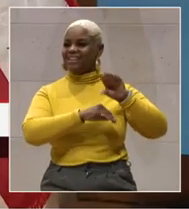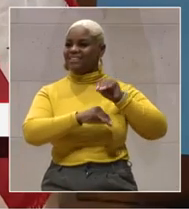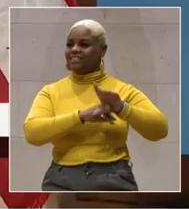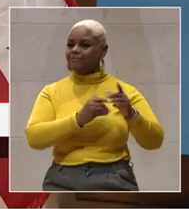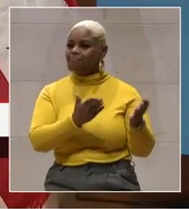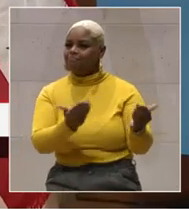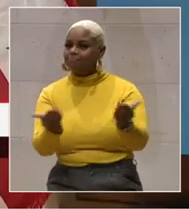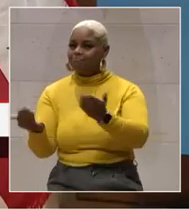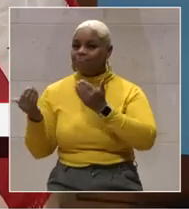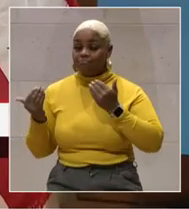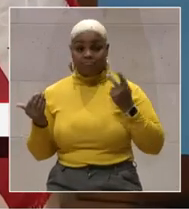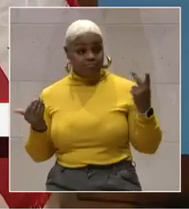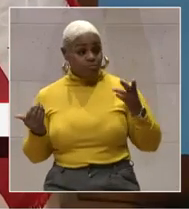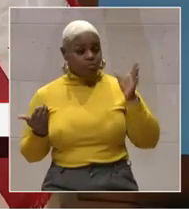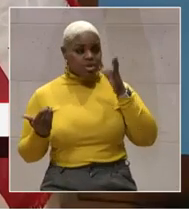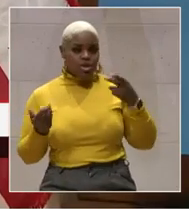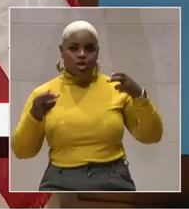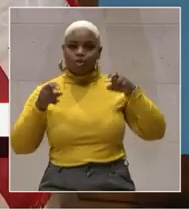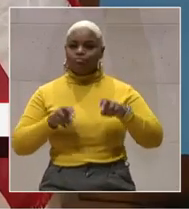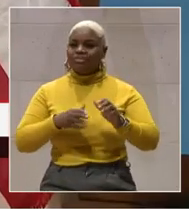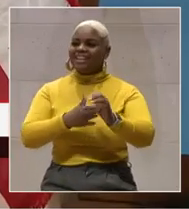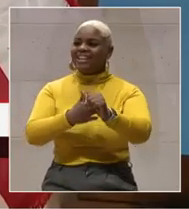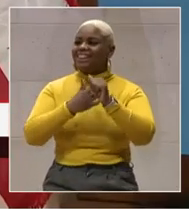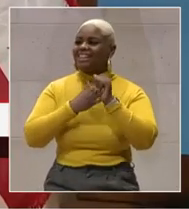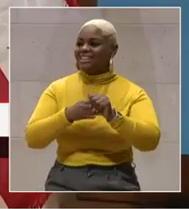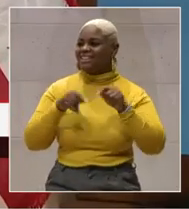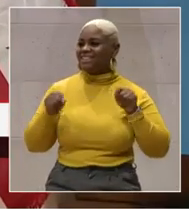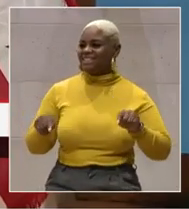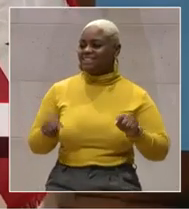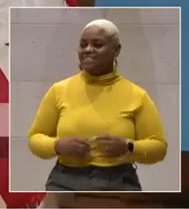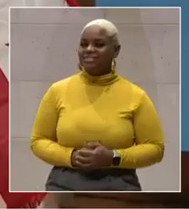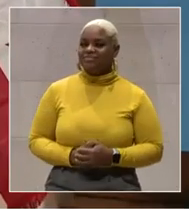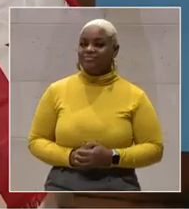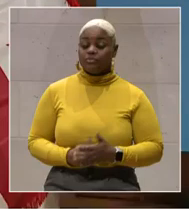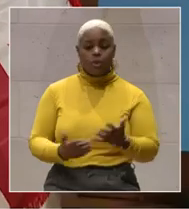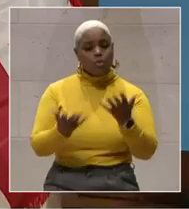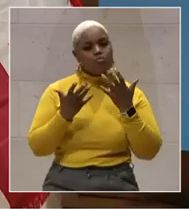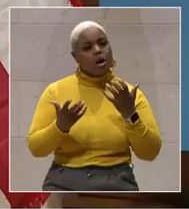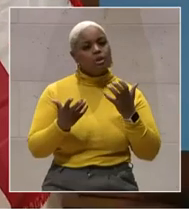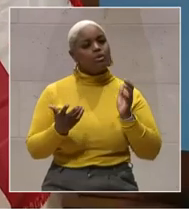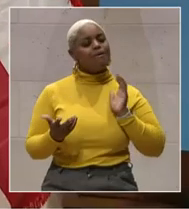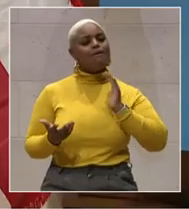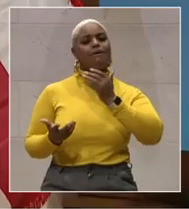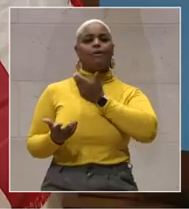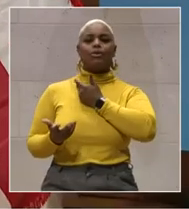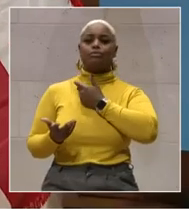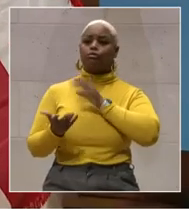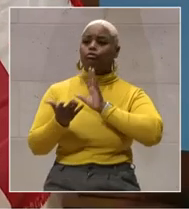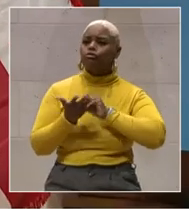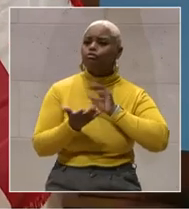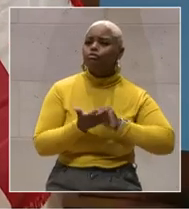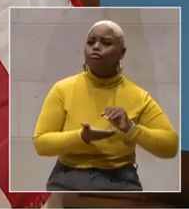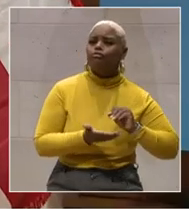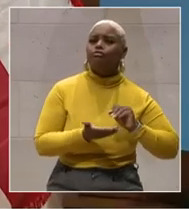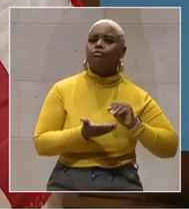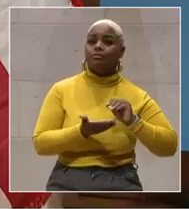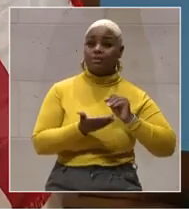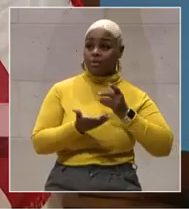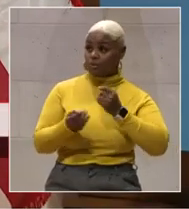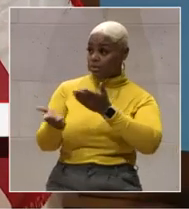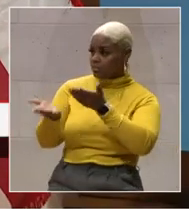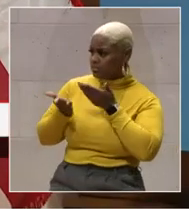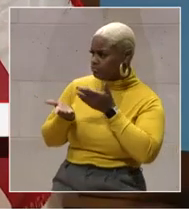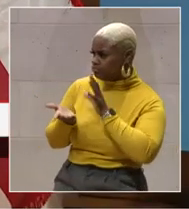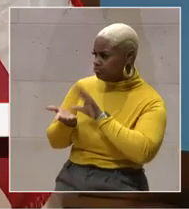want to take lessons learned. We want to provide recommendations that we gather with